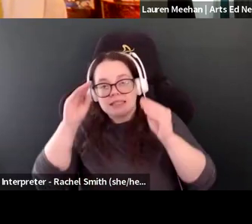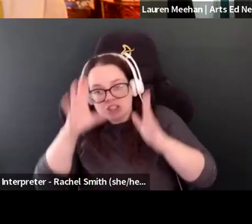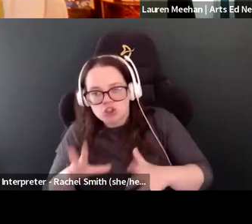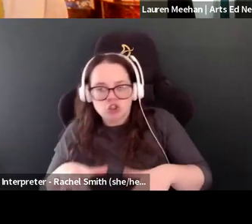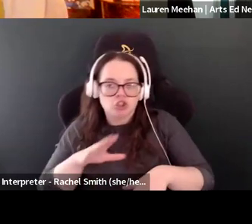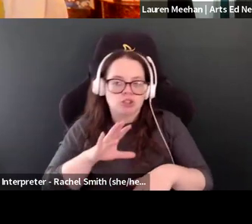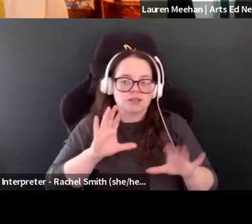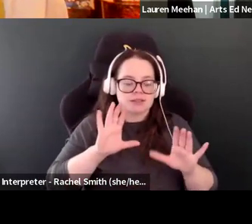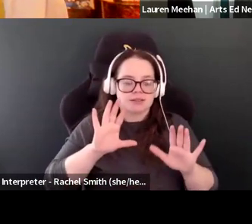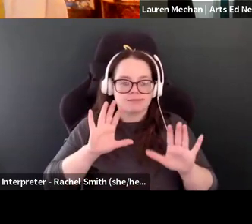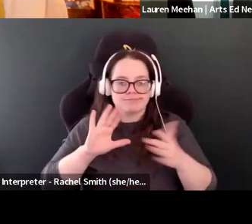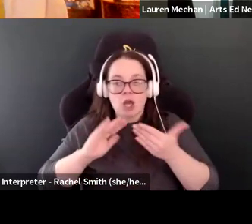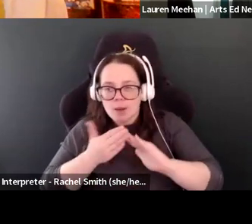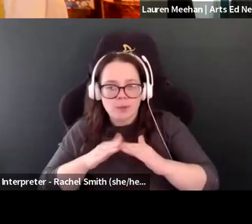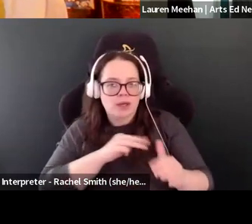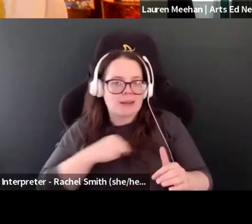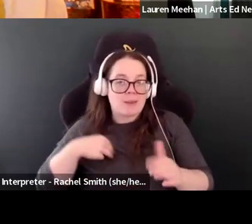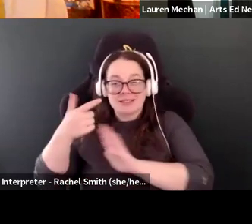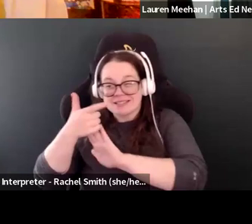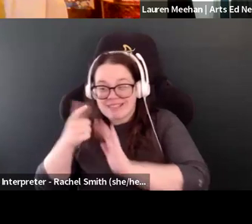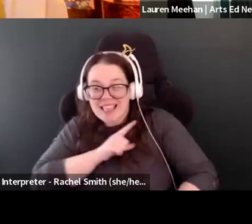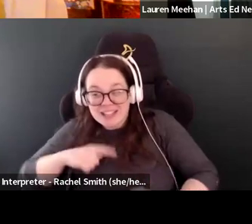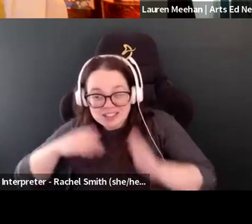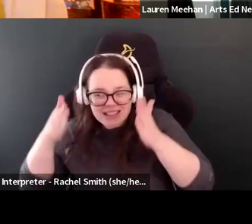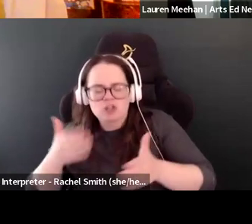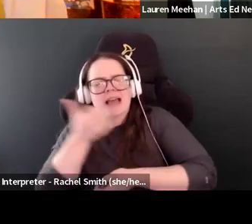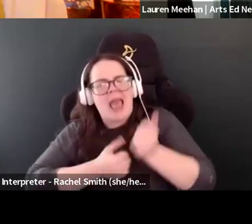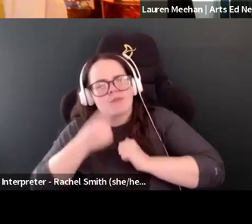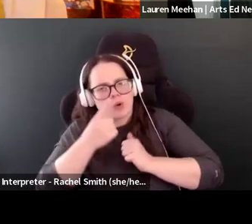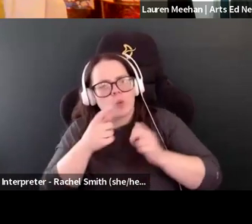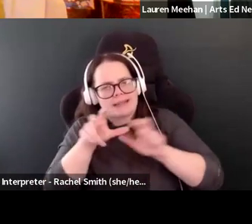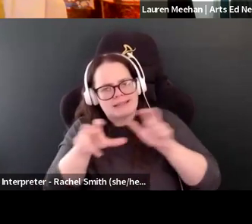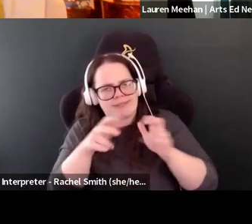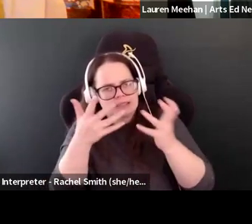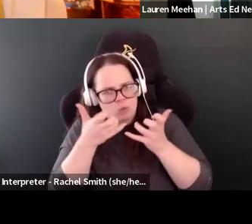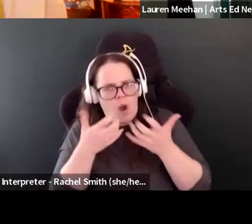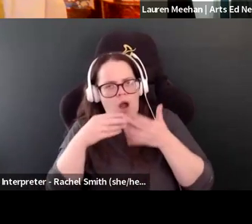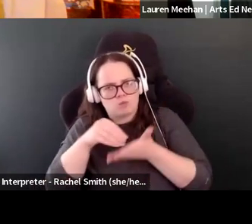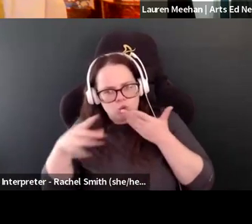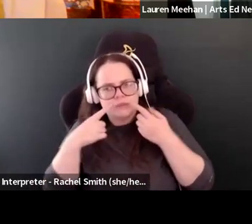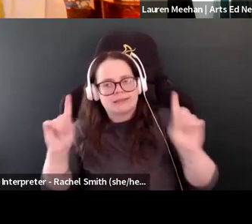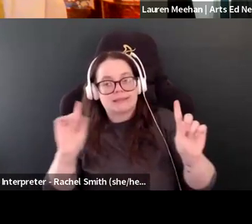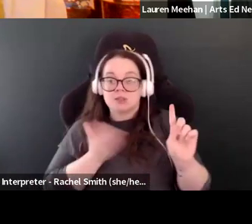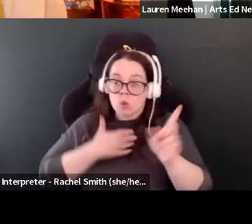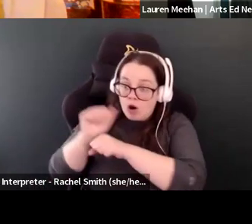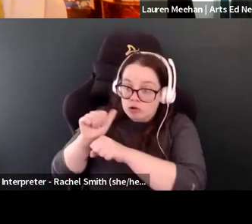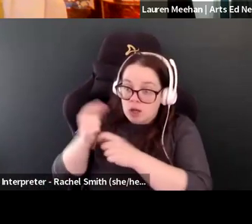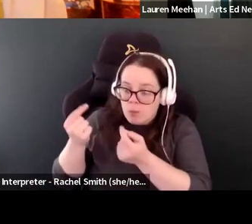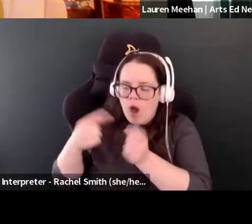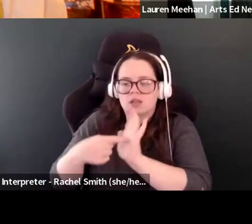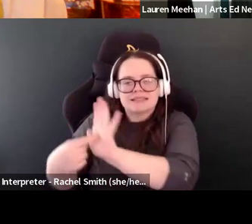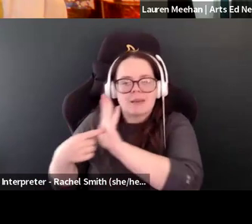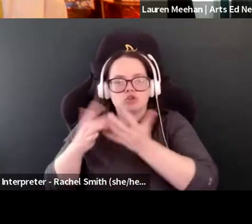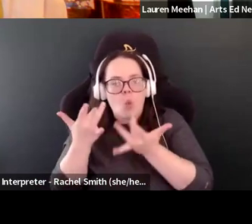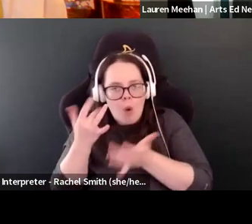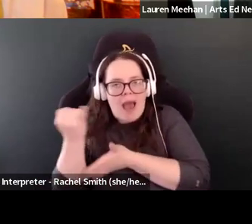is invested in student success. So our job as an organization is to demonstrate why the arts are a crucial piece of that